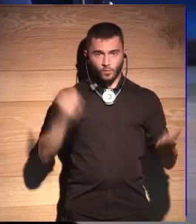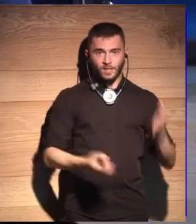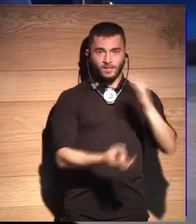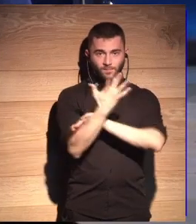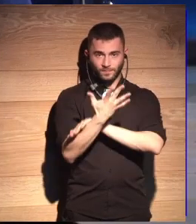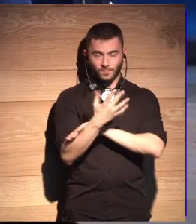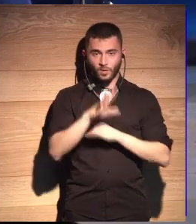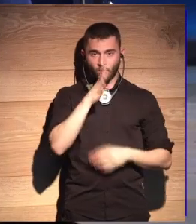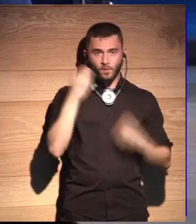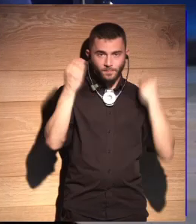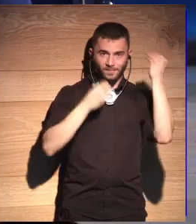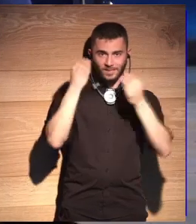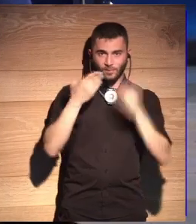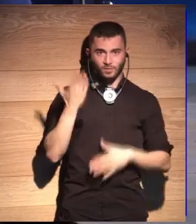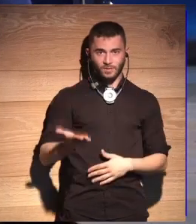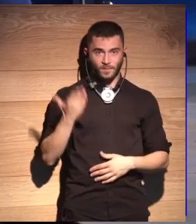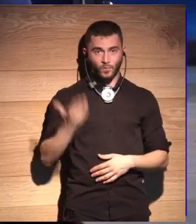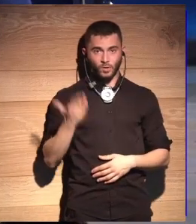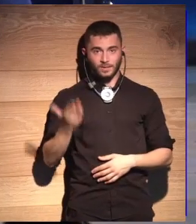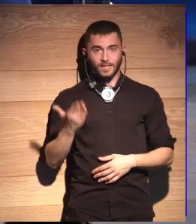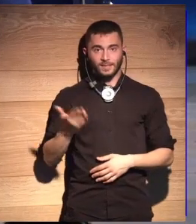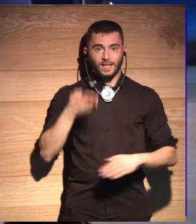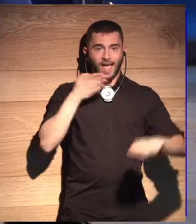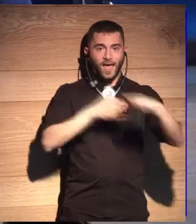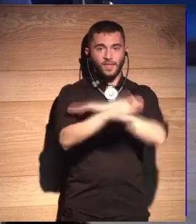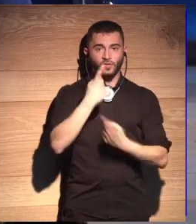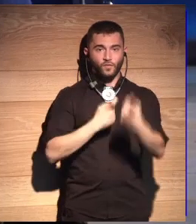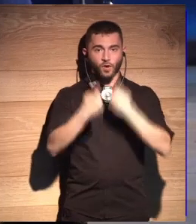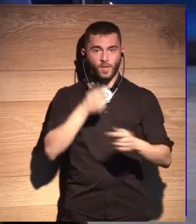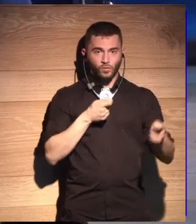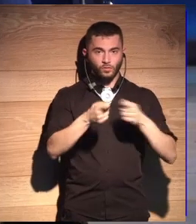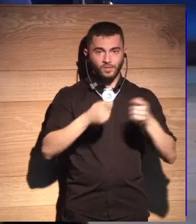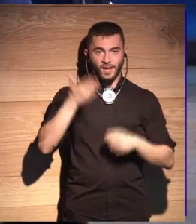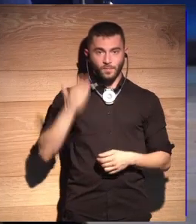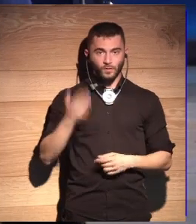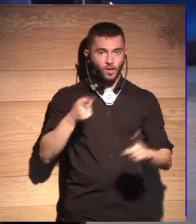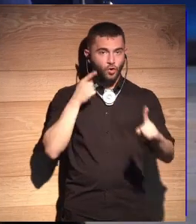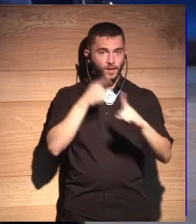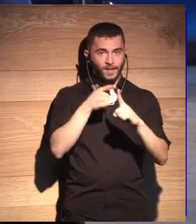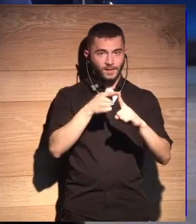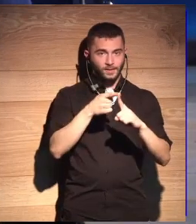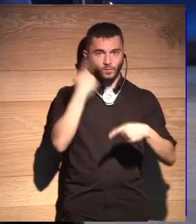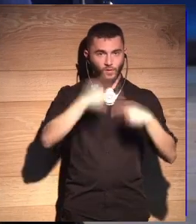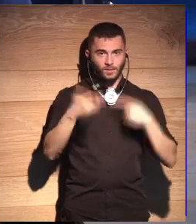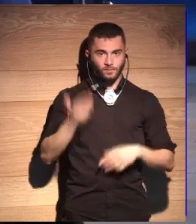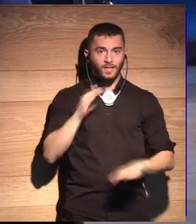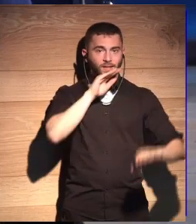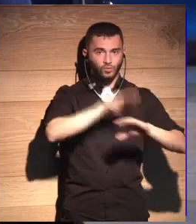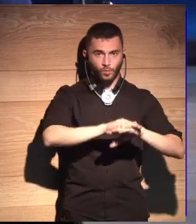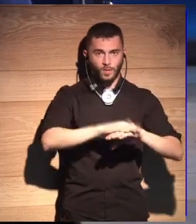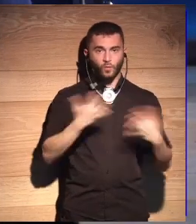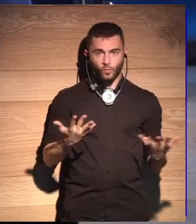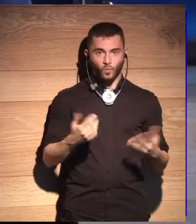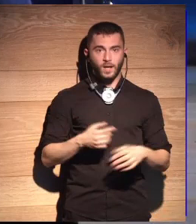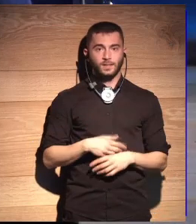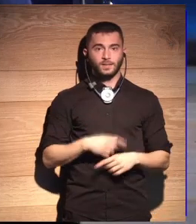create public radios and TVs, because we consider it was important to control access to information so that it fulfilled